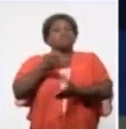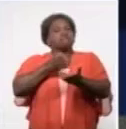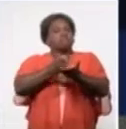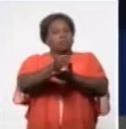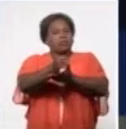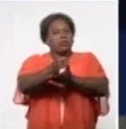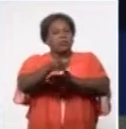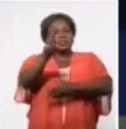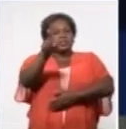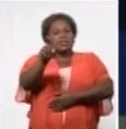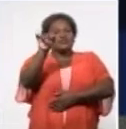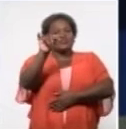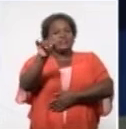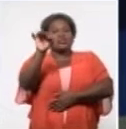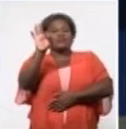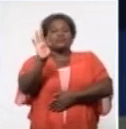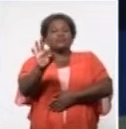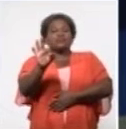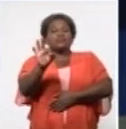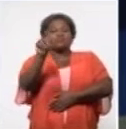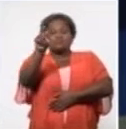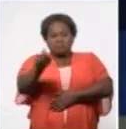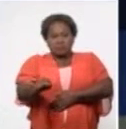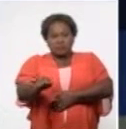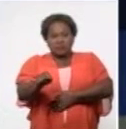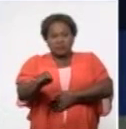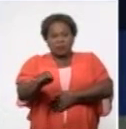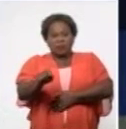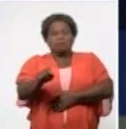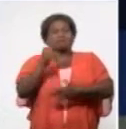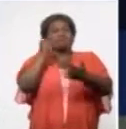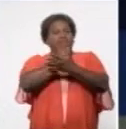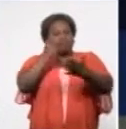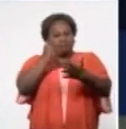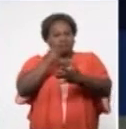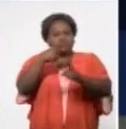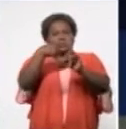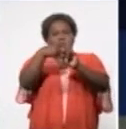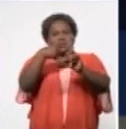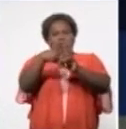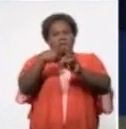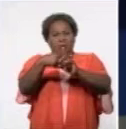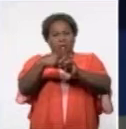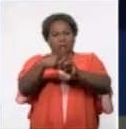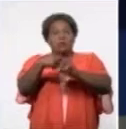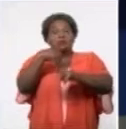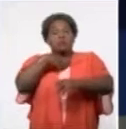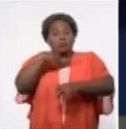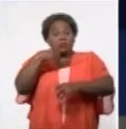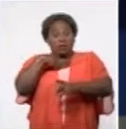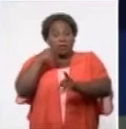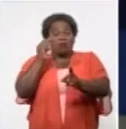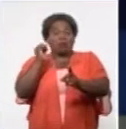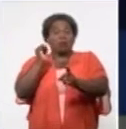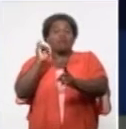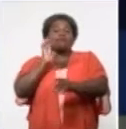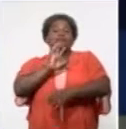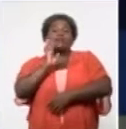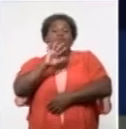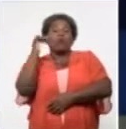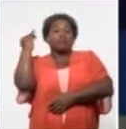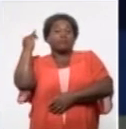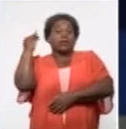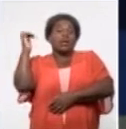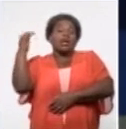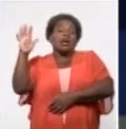49.5% female and 50.4% male. The 4 cases are symptomatic, something unusual. In